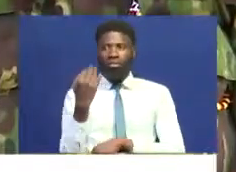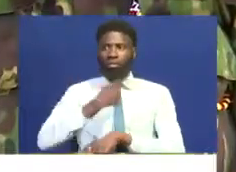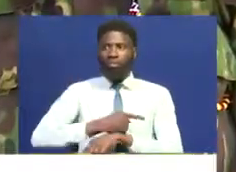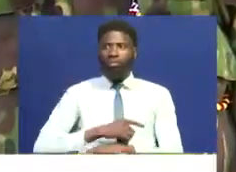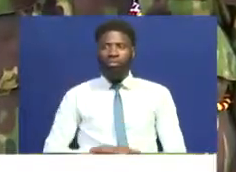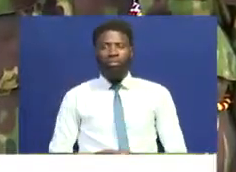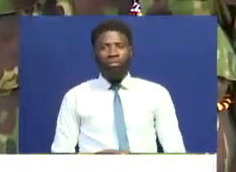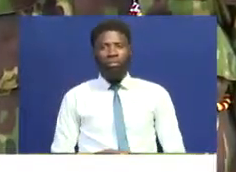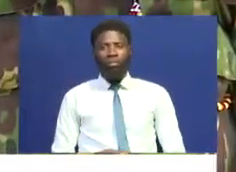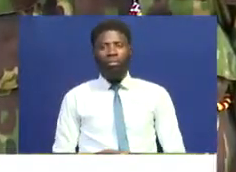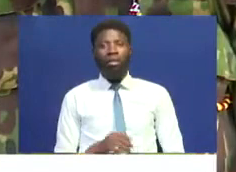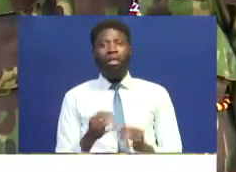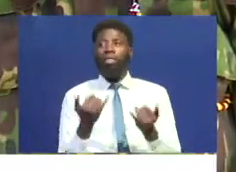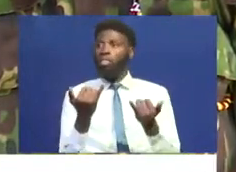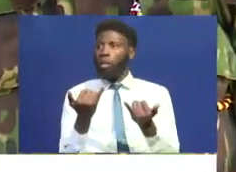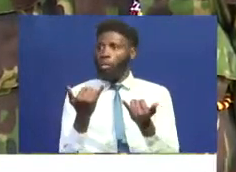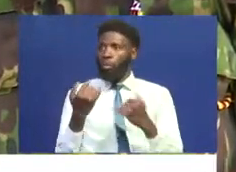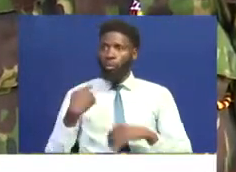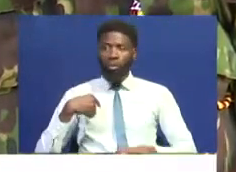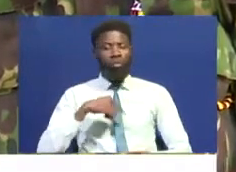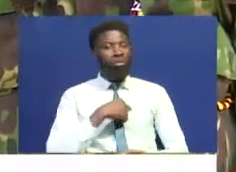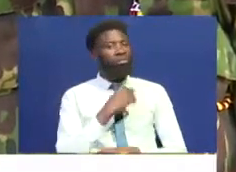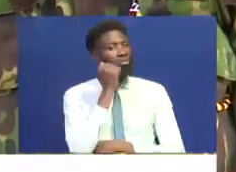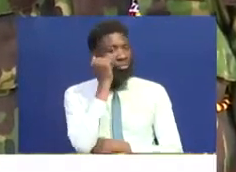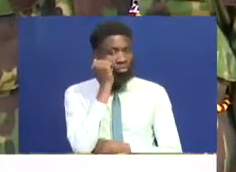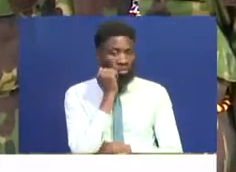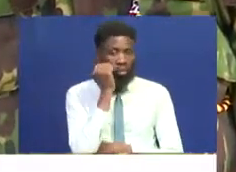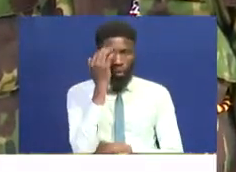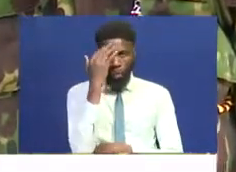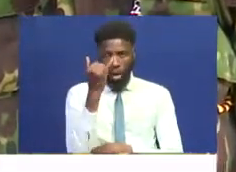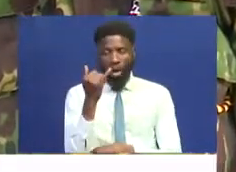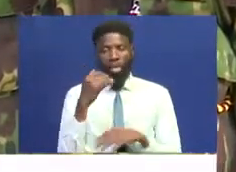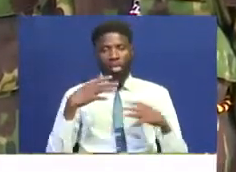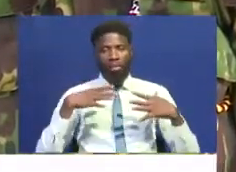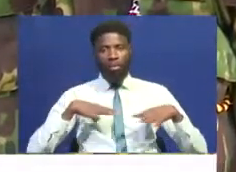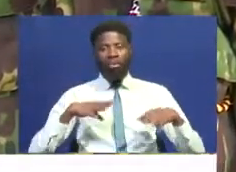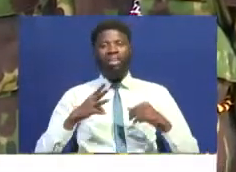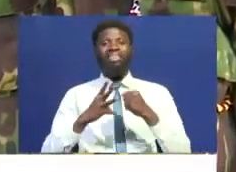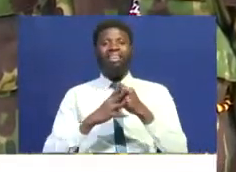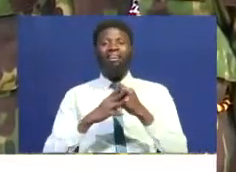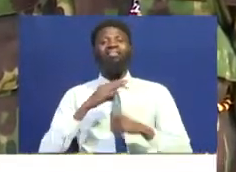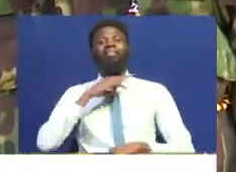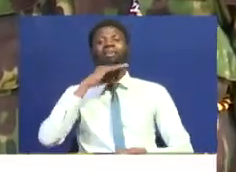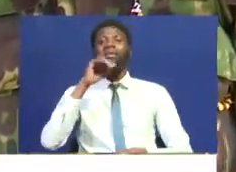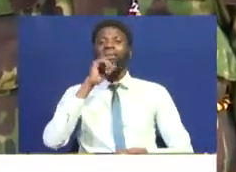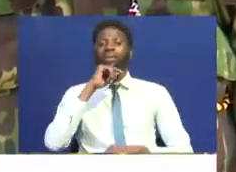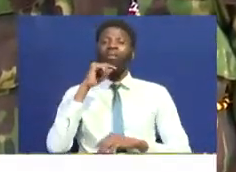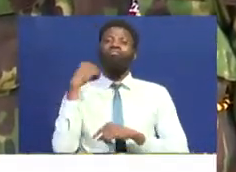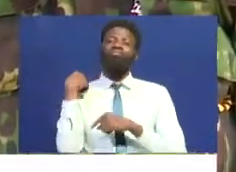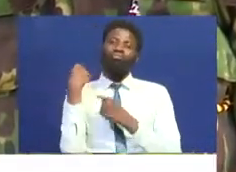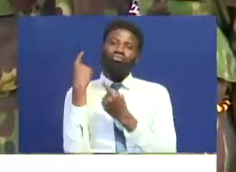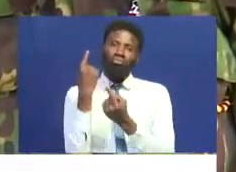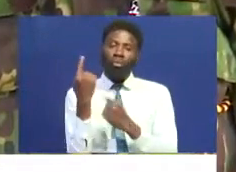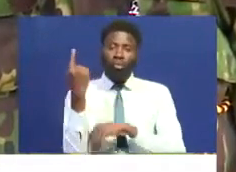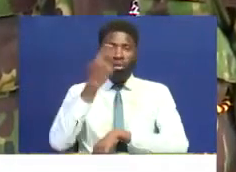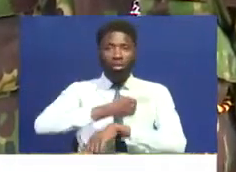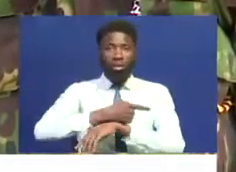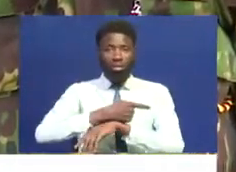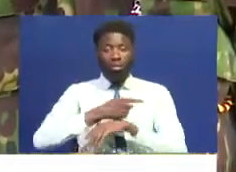We do mourn the loss of 9 lives in the past 24 hours, and that includes 7 adults and 2